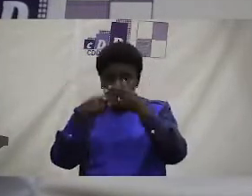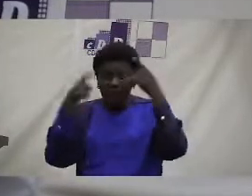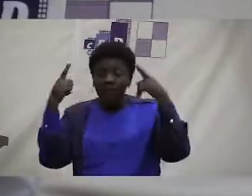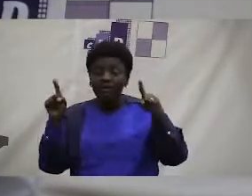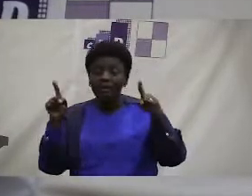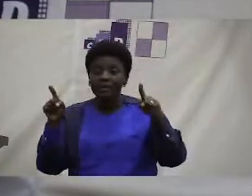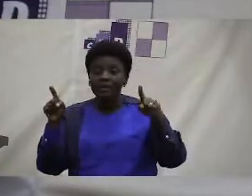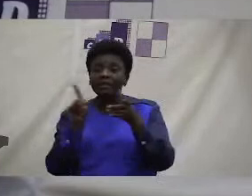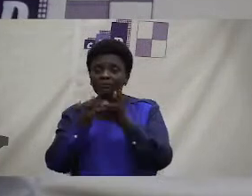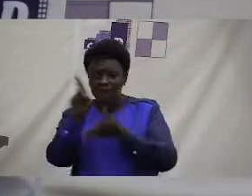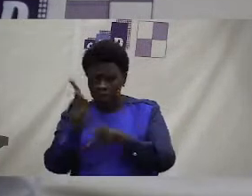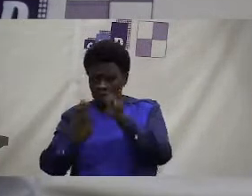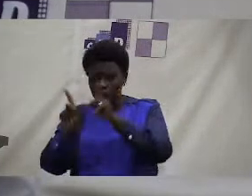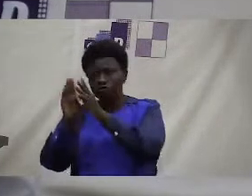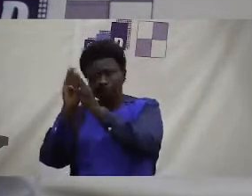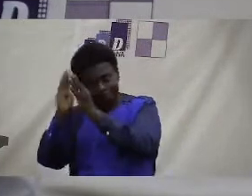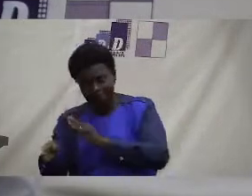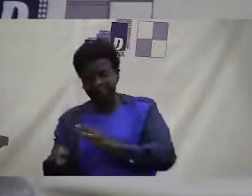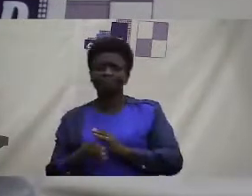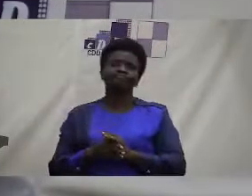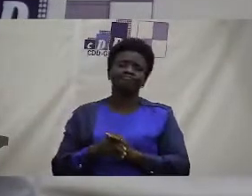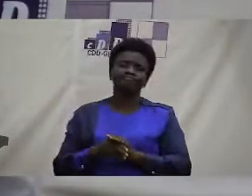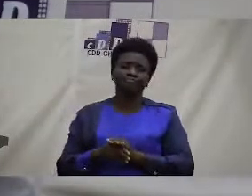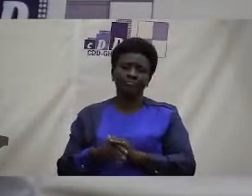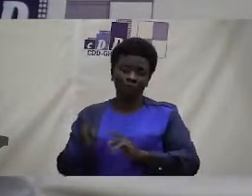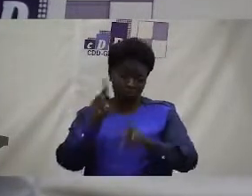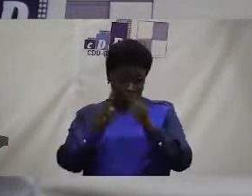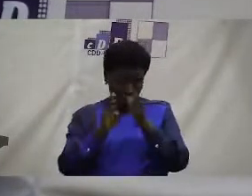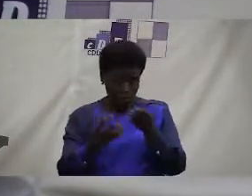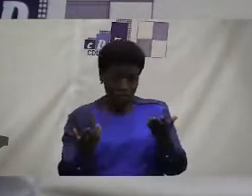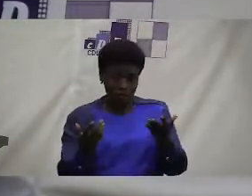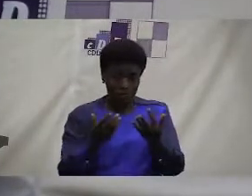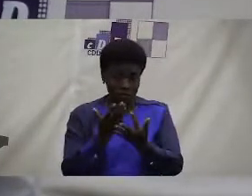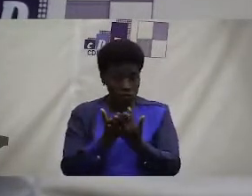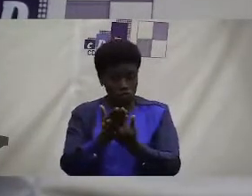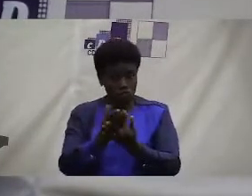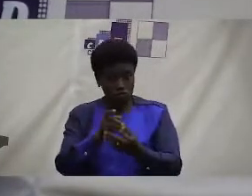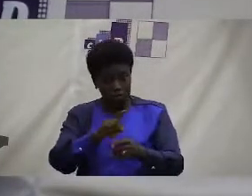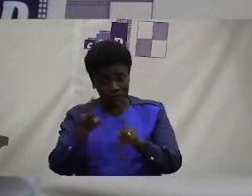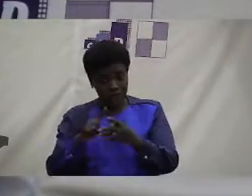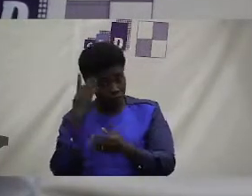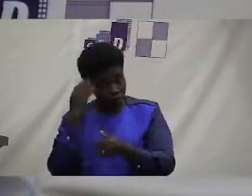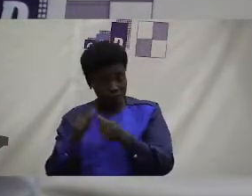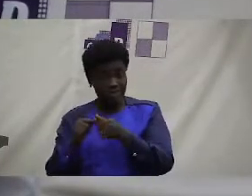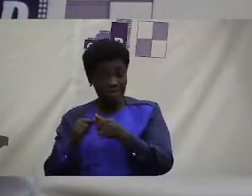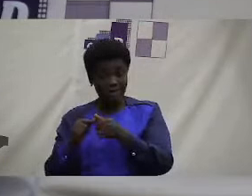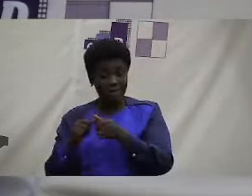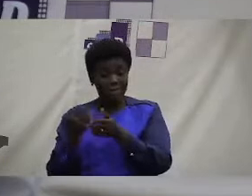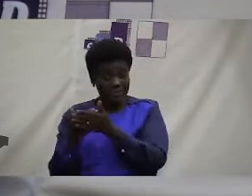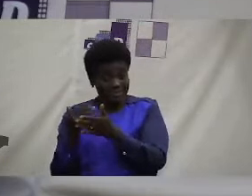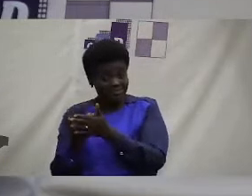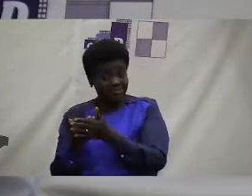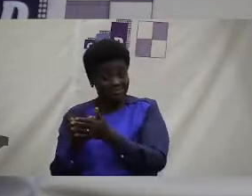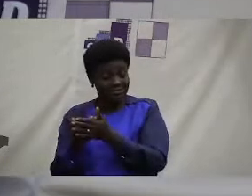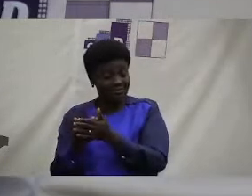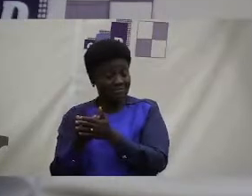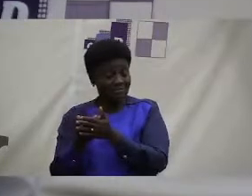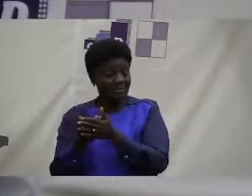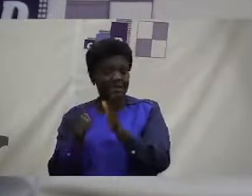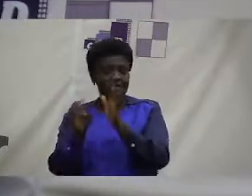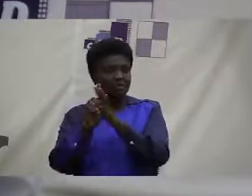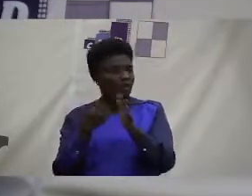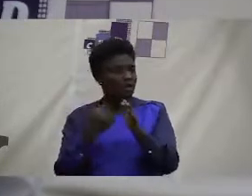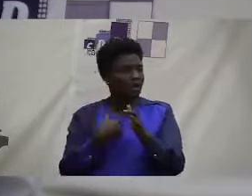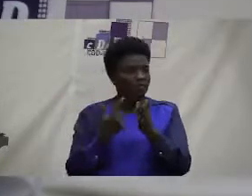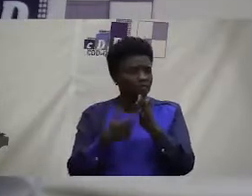paying the people directly. They are paying through cryptocurrency. In fact, we have a blog in Nigeria. I will not call the name before